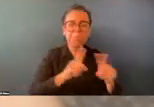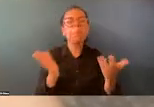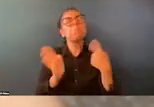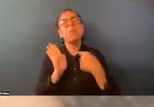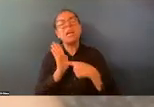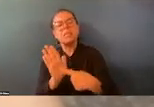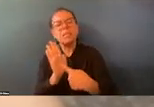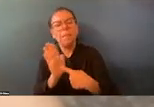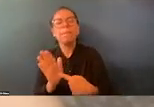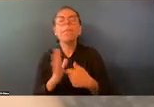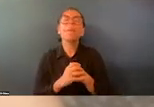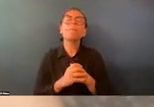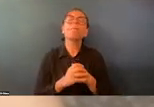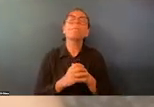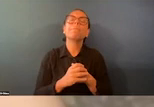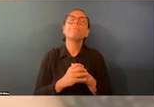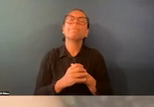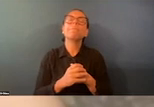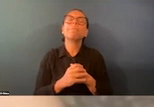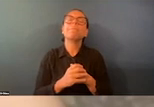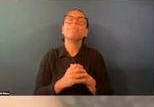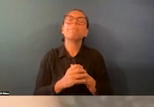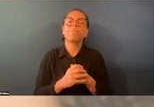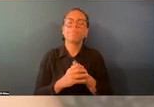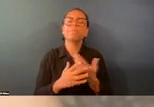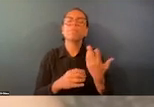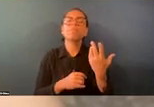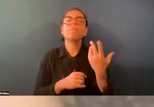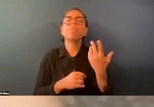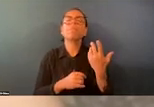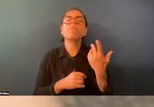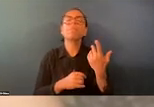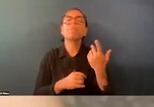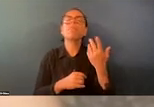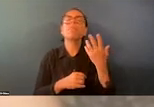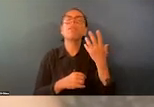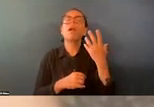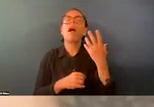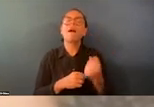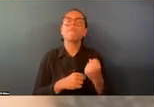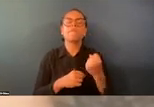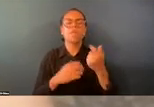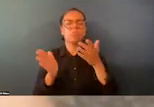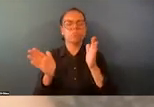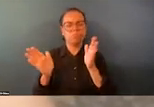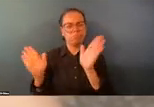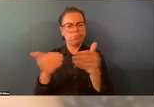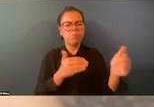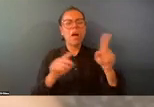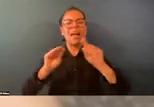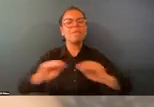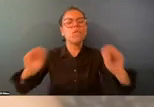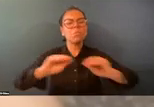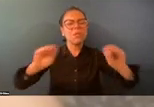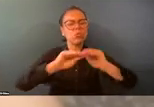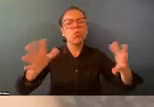and initiatives include it's capacity building and trainings. We